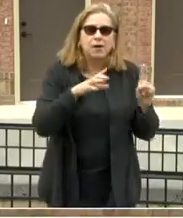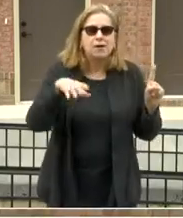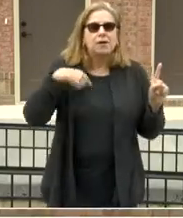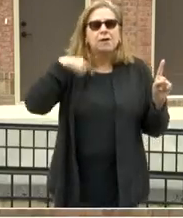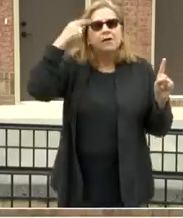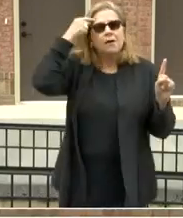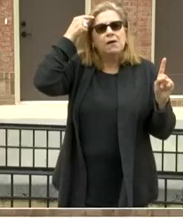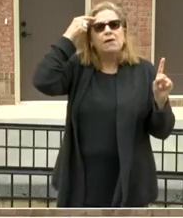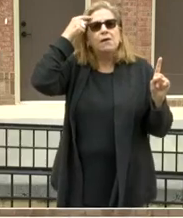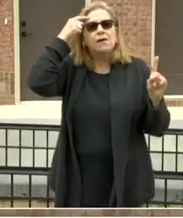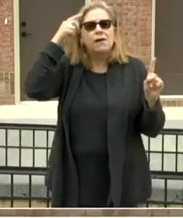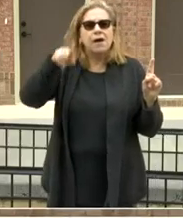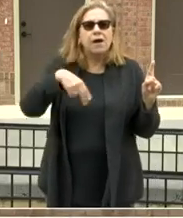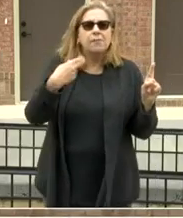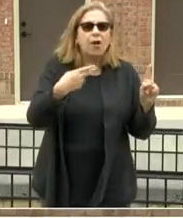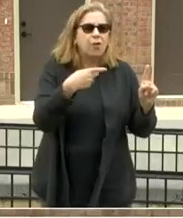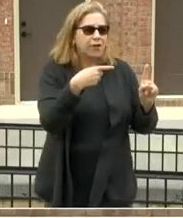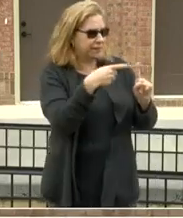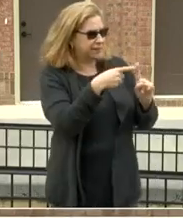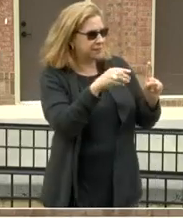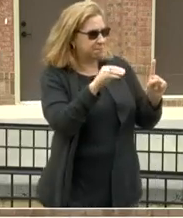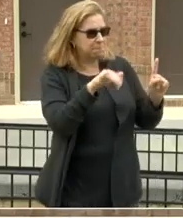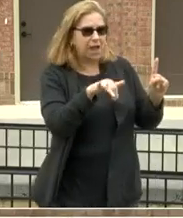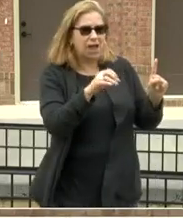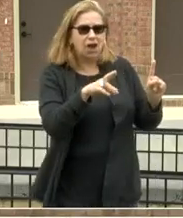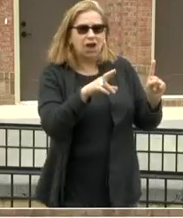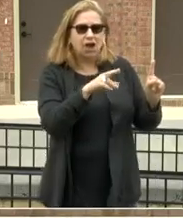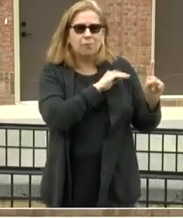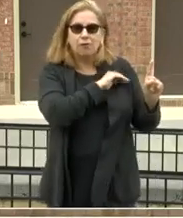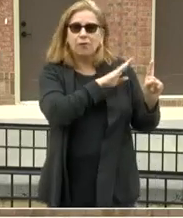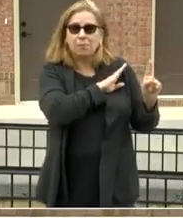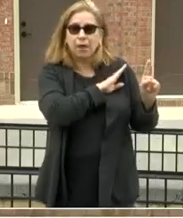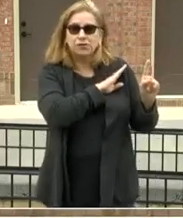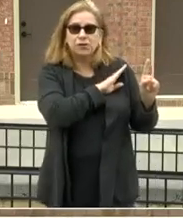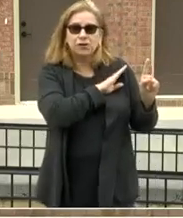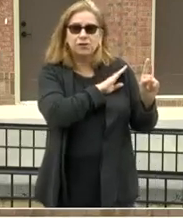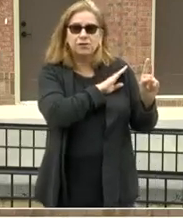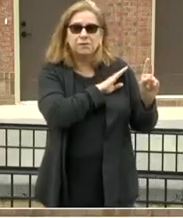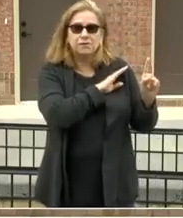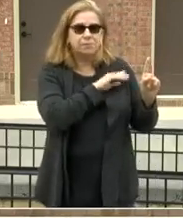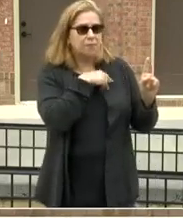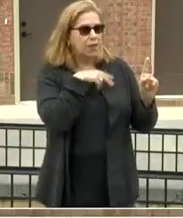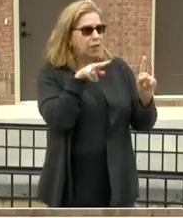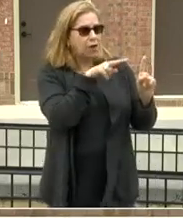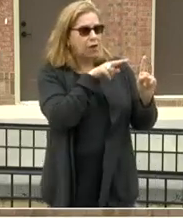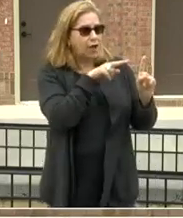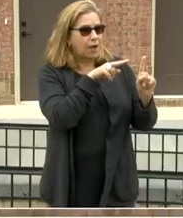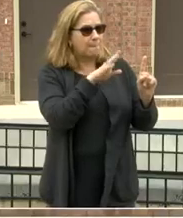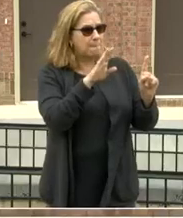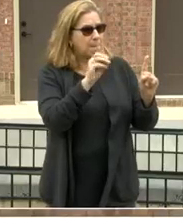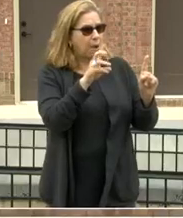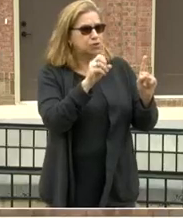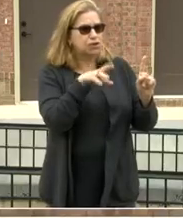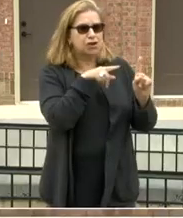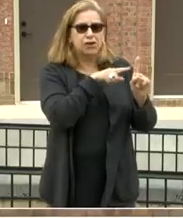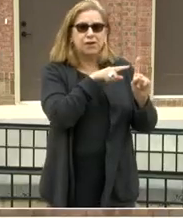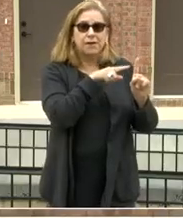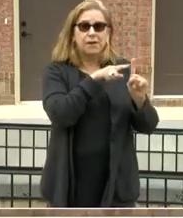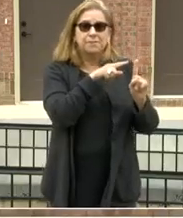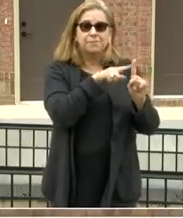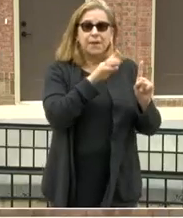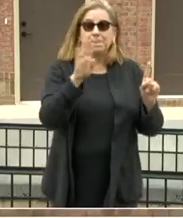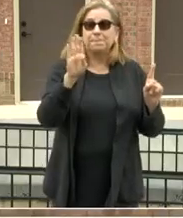some things come to mind. As I look at Bowser, The B to me stands for someone who